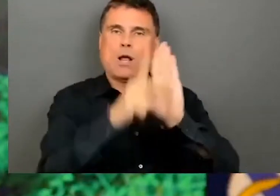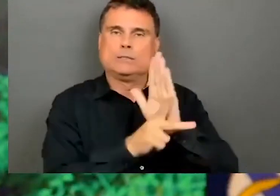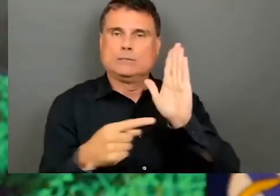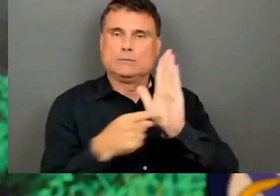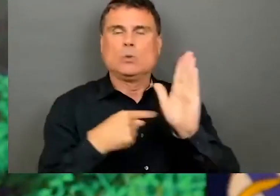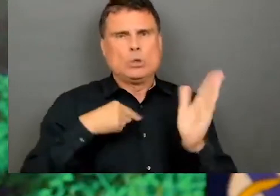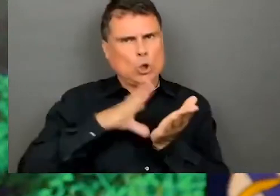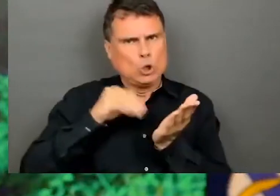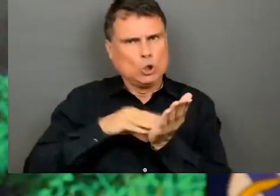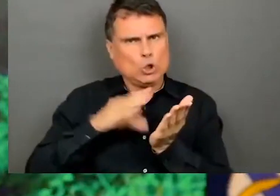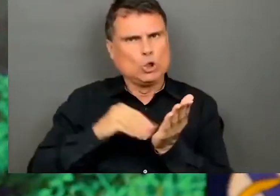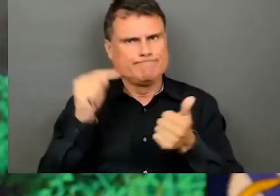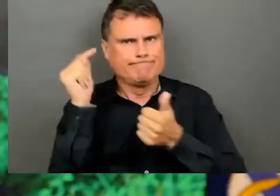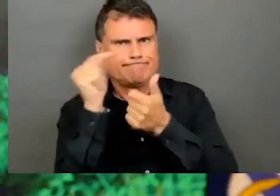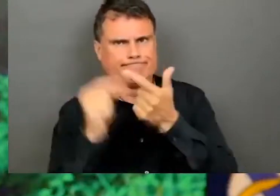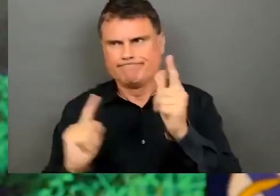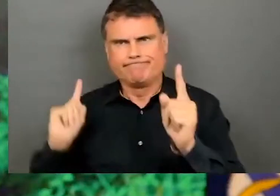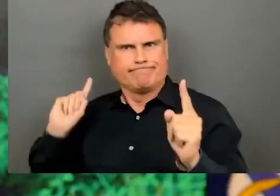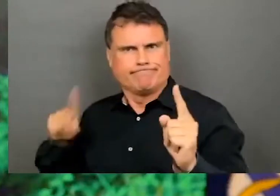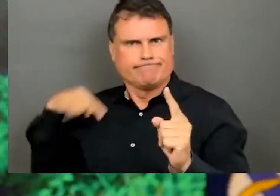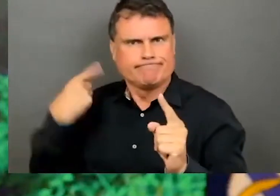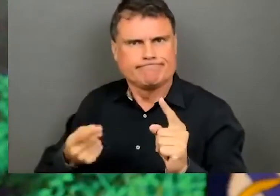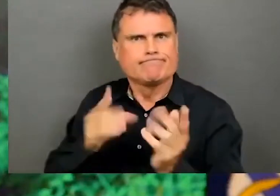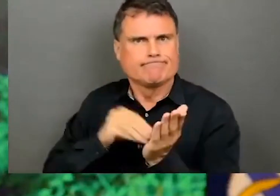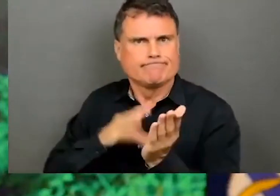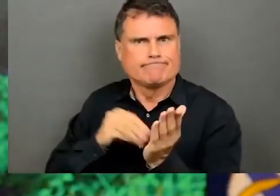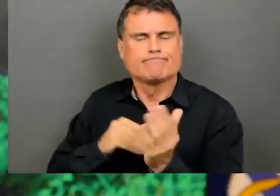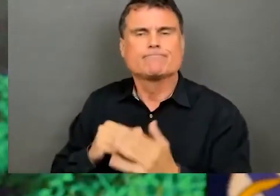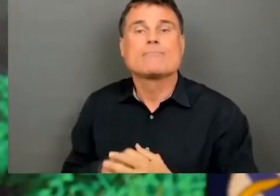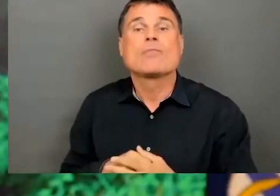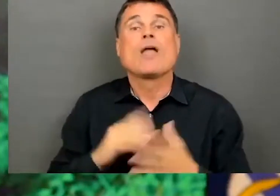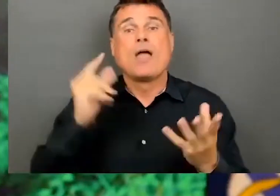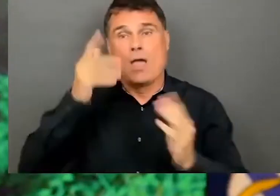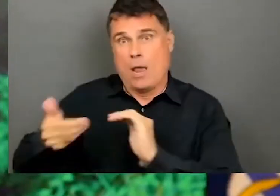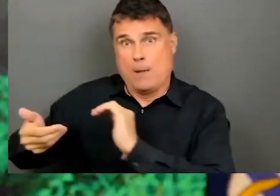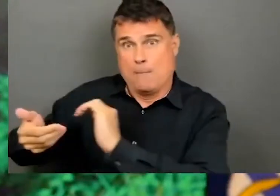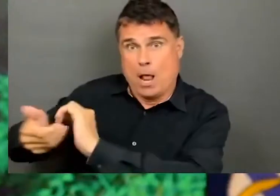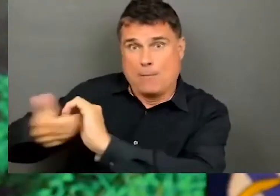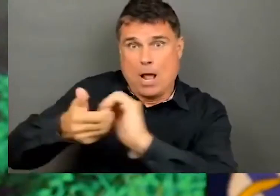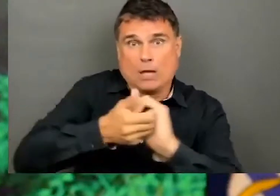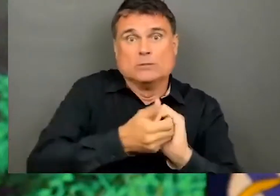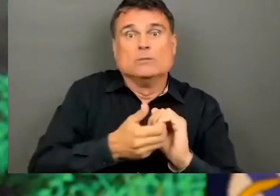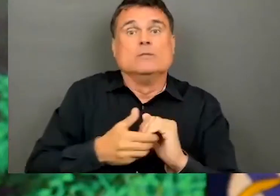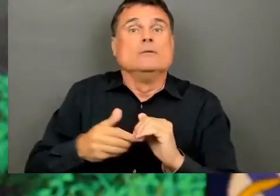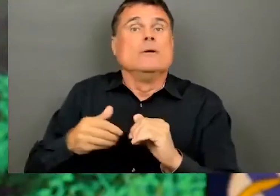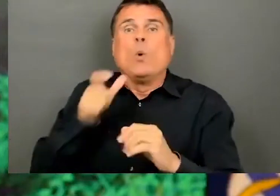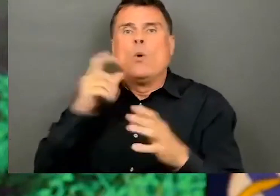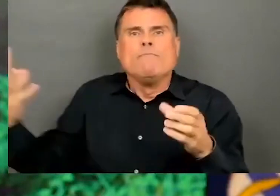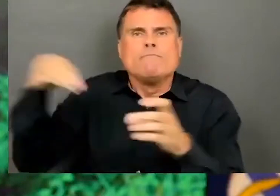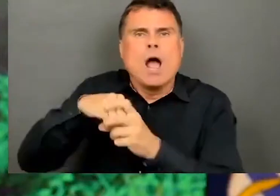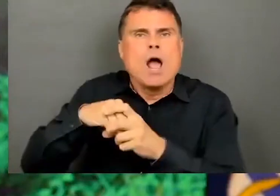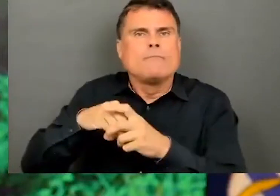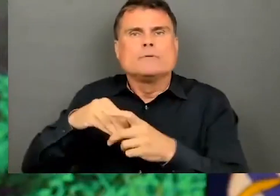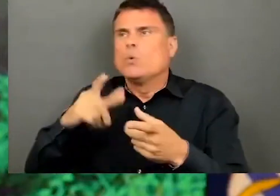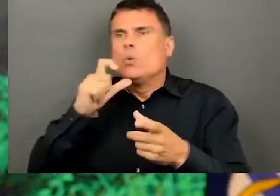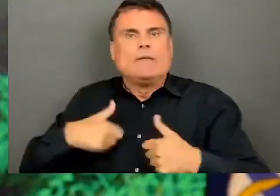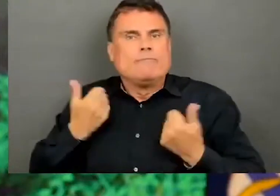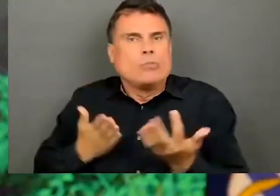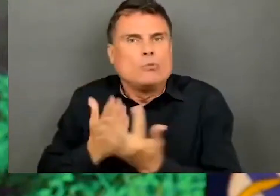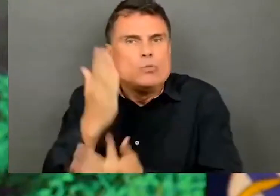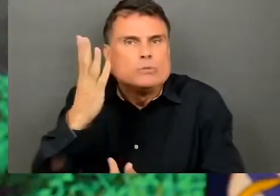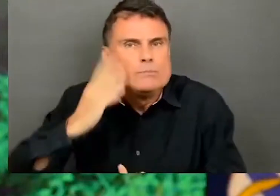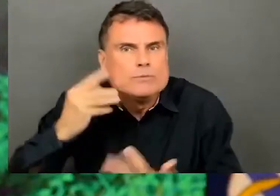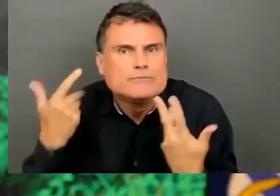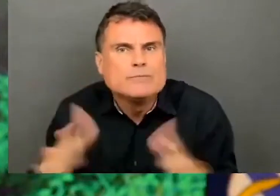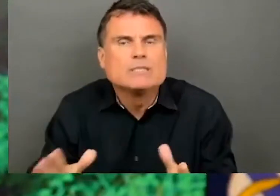many partners and stakeholders, including people with lived and living experience, doctors, nurses, pharmacists, health